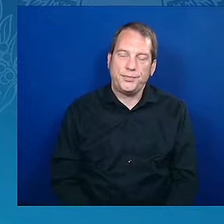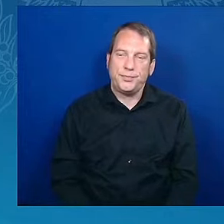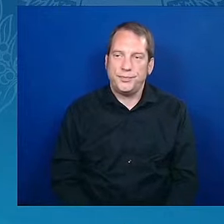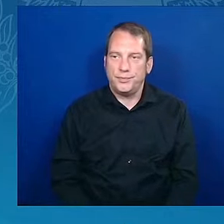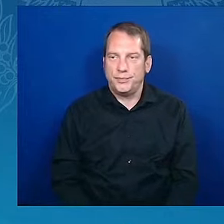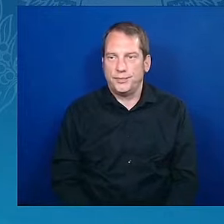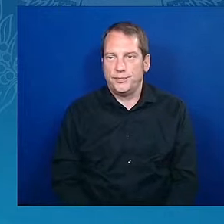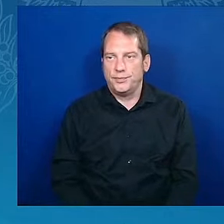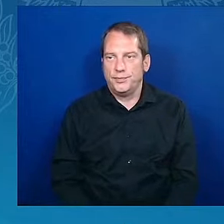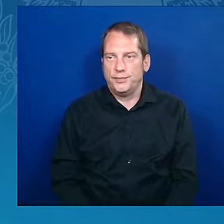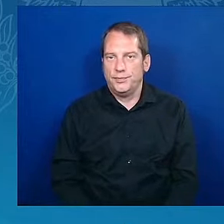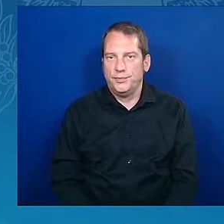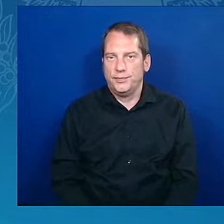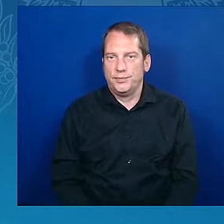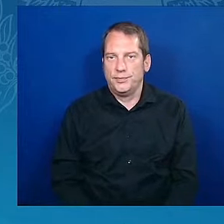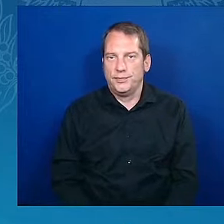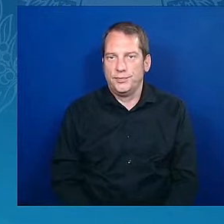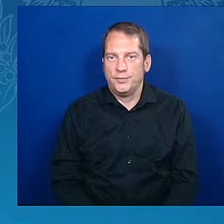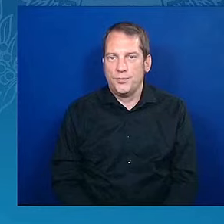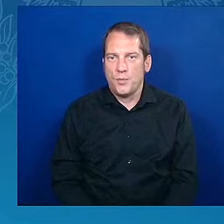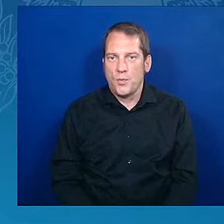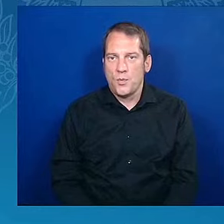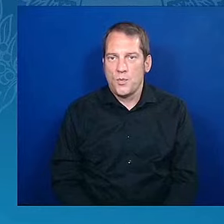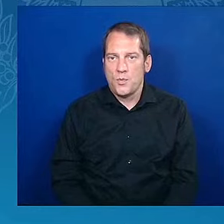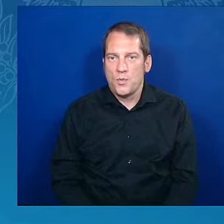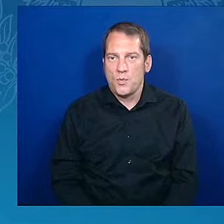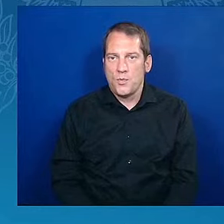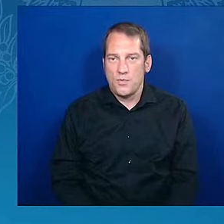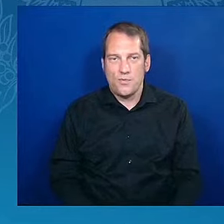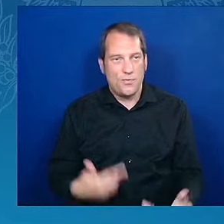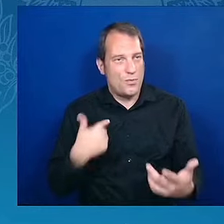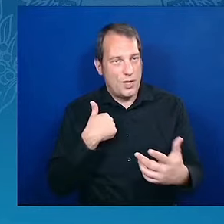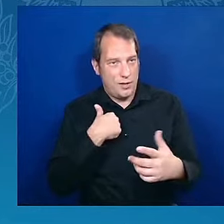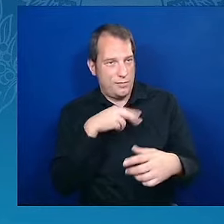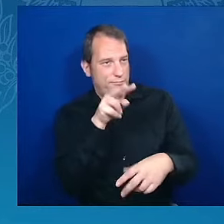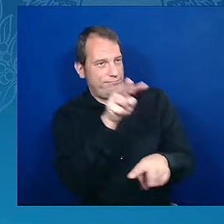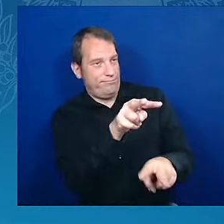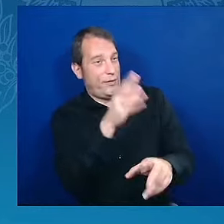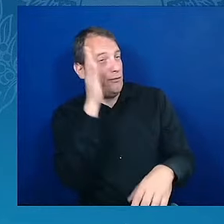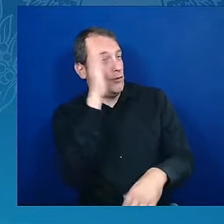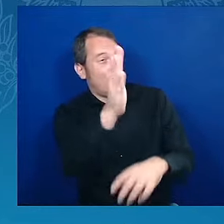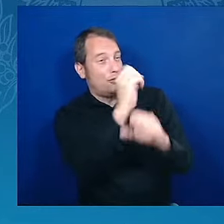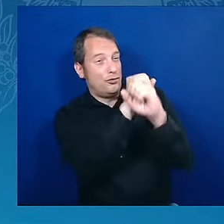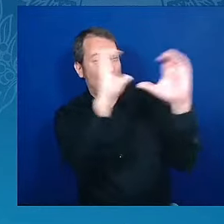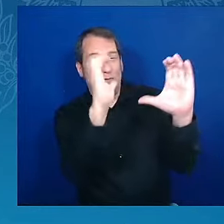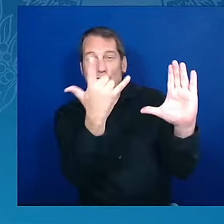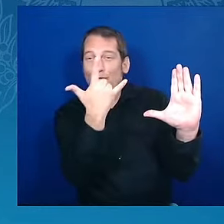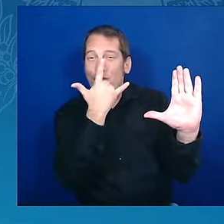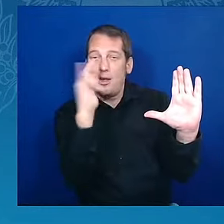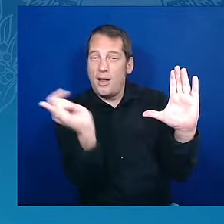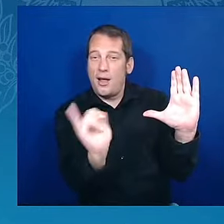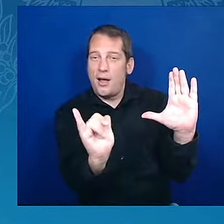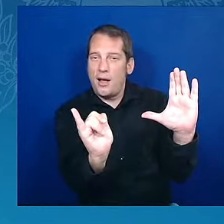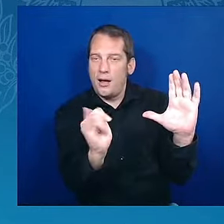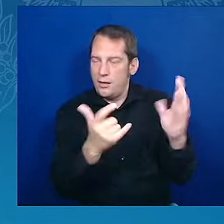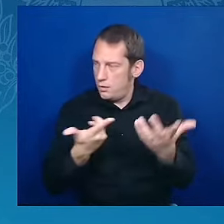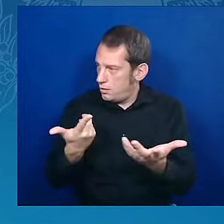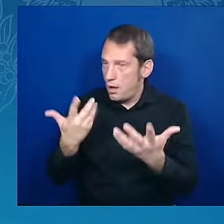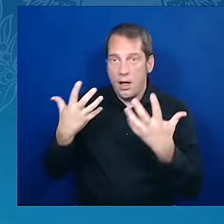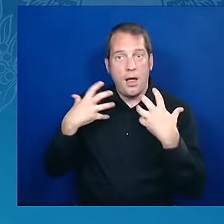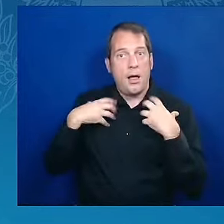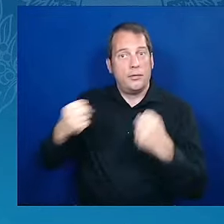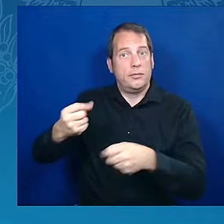We see a future with affordable health care, affordable child care, and paid